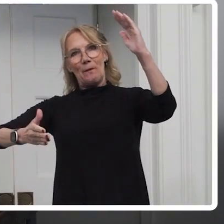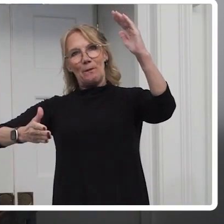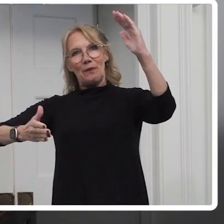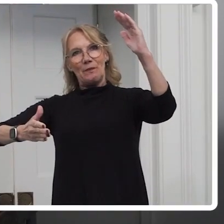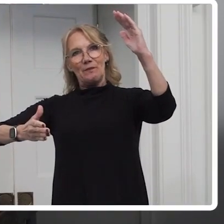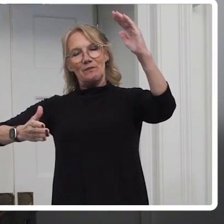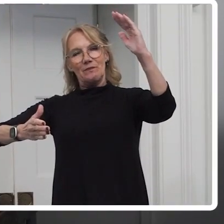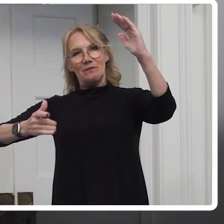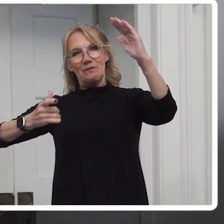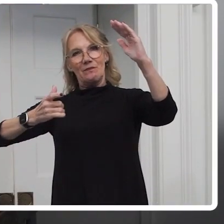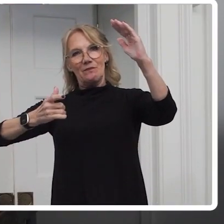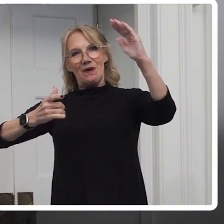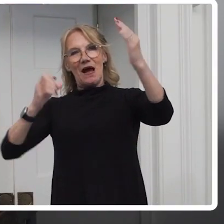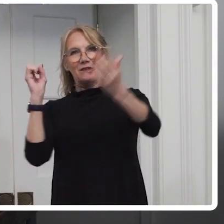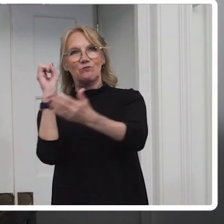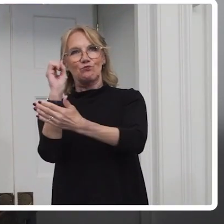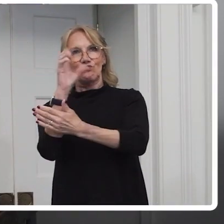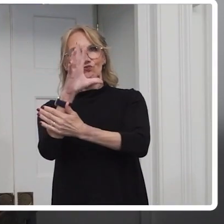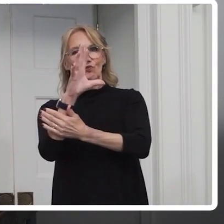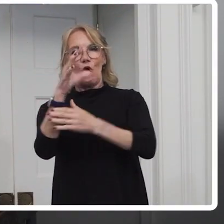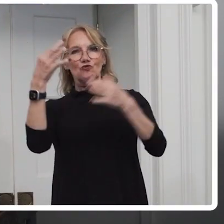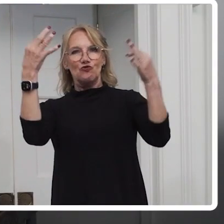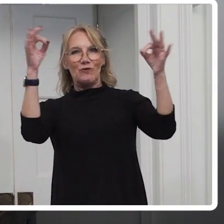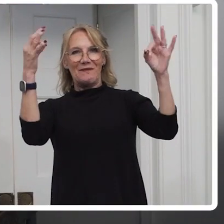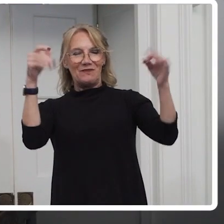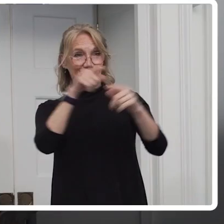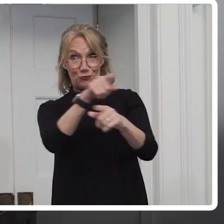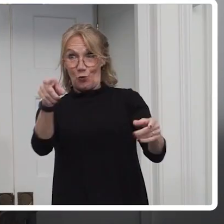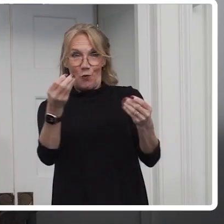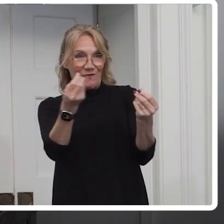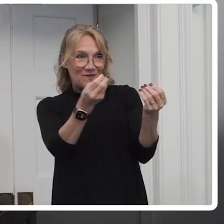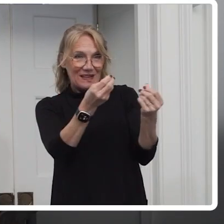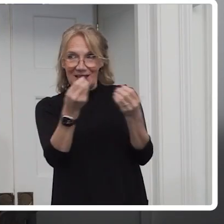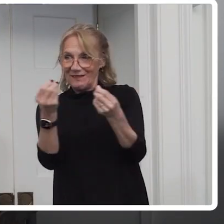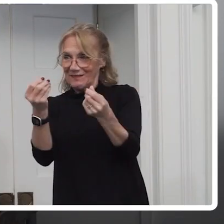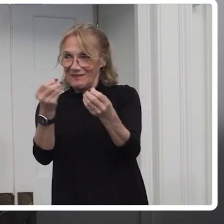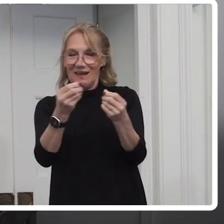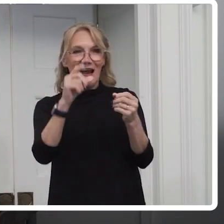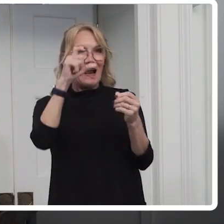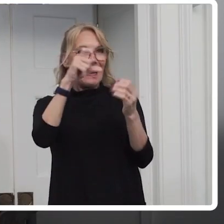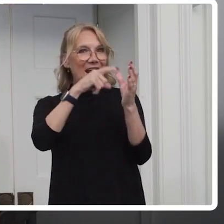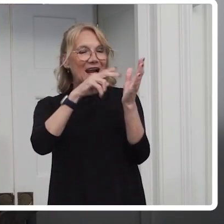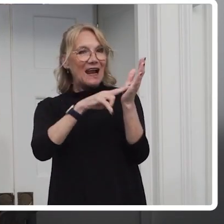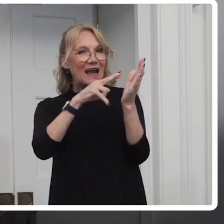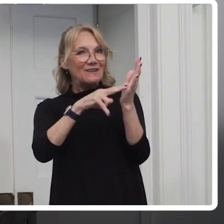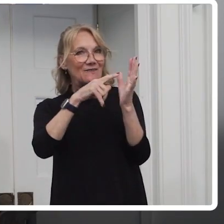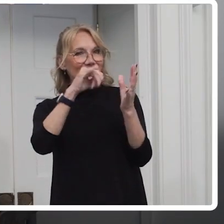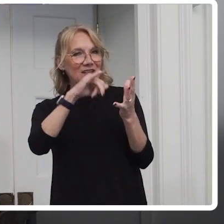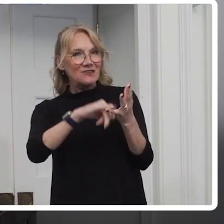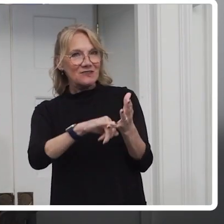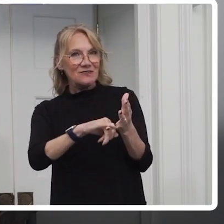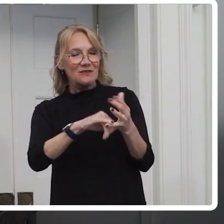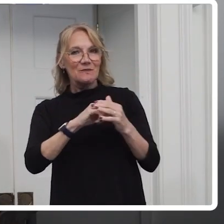projected onto a piece of canvas that you're hopefully all kind of touching. So that canvas has been cut